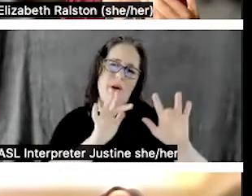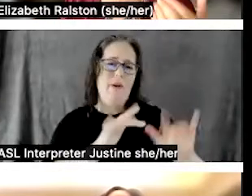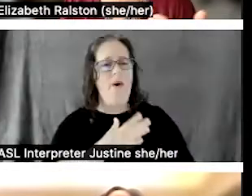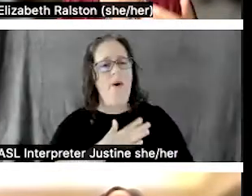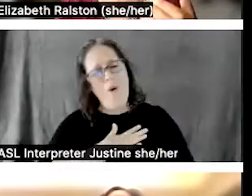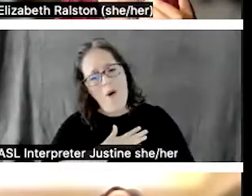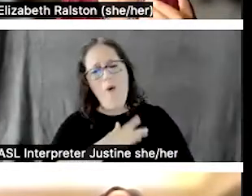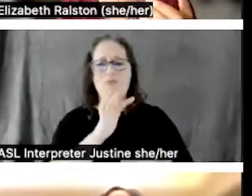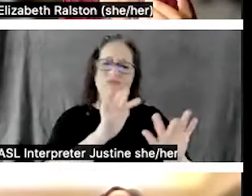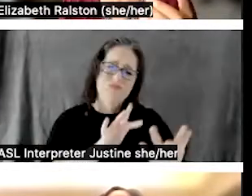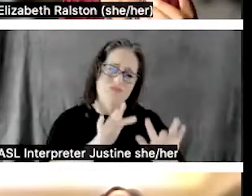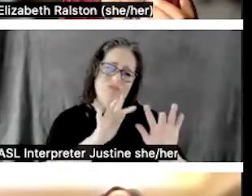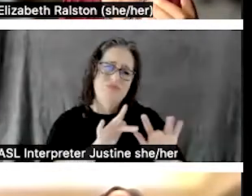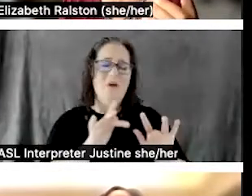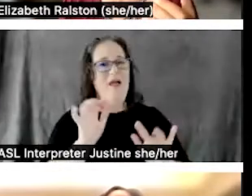commonly